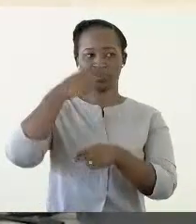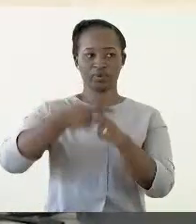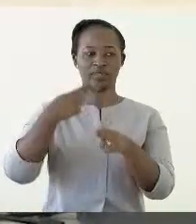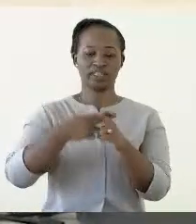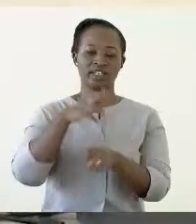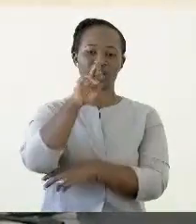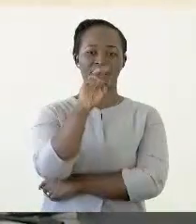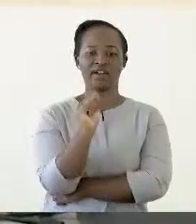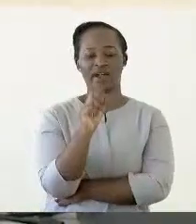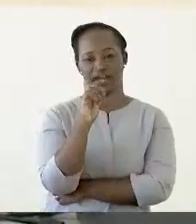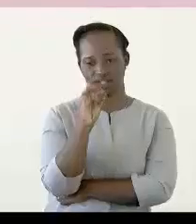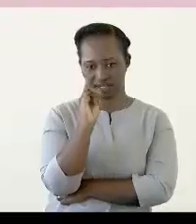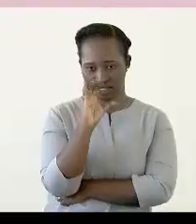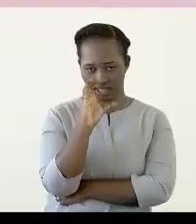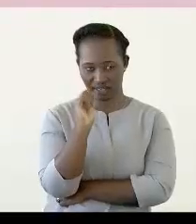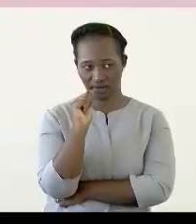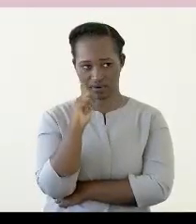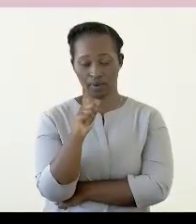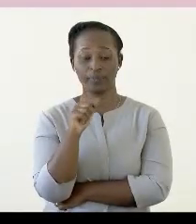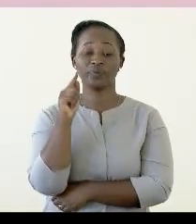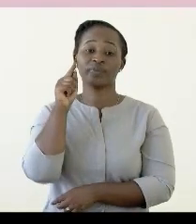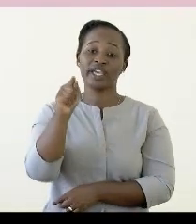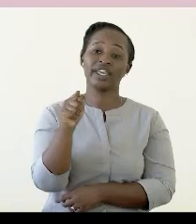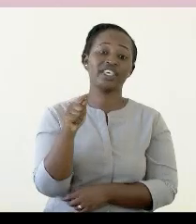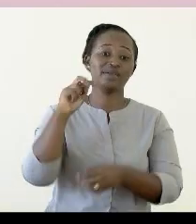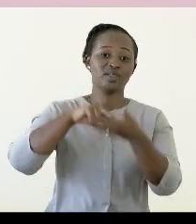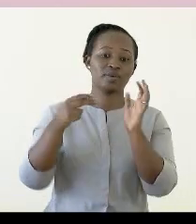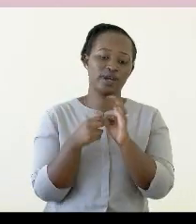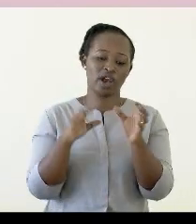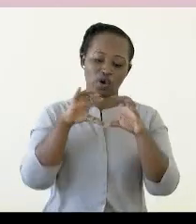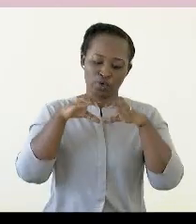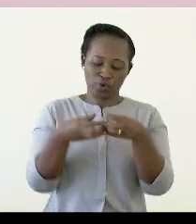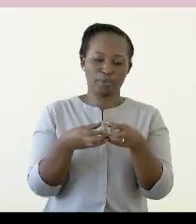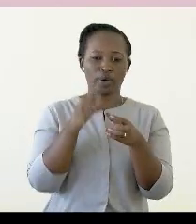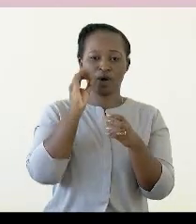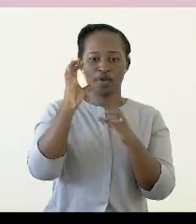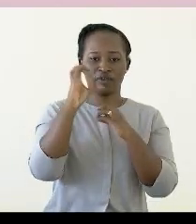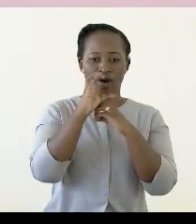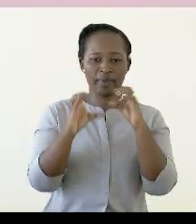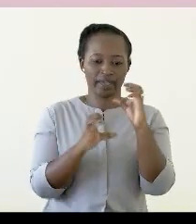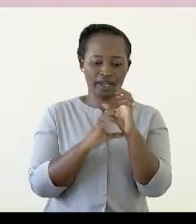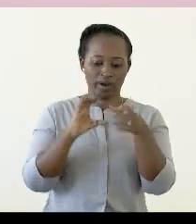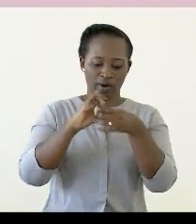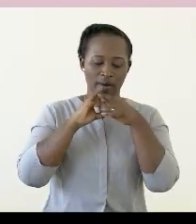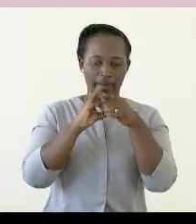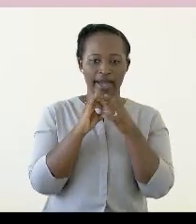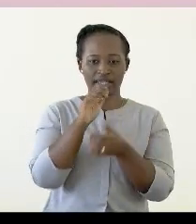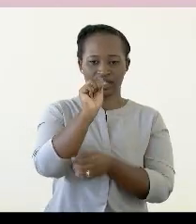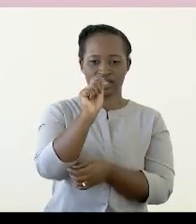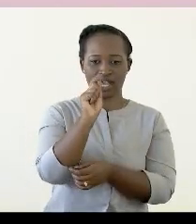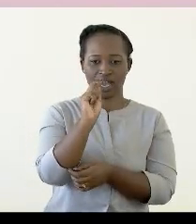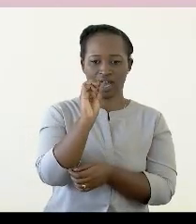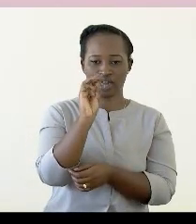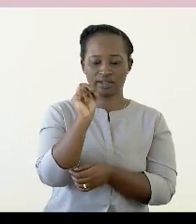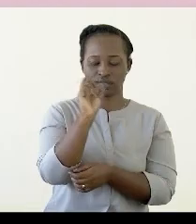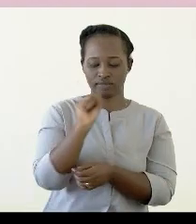A radical is a group of chemically combined atoms that behave as